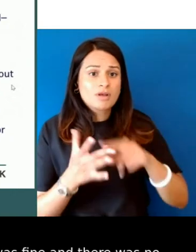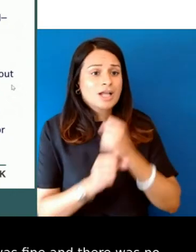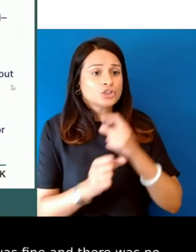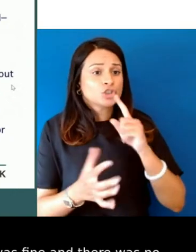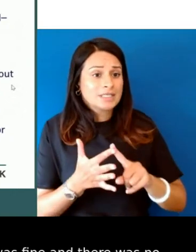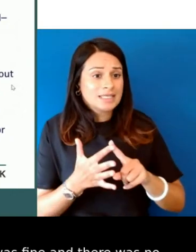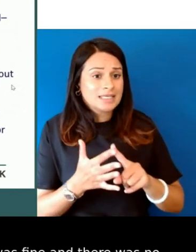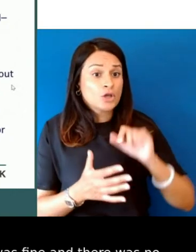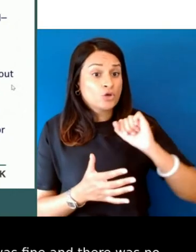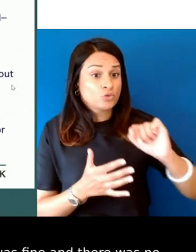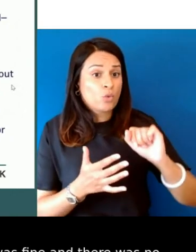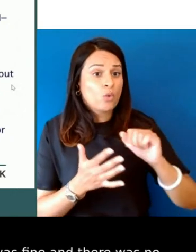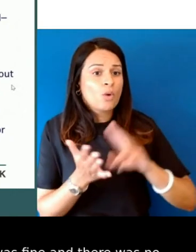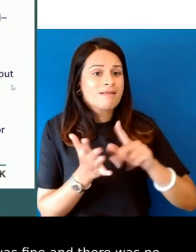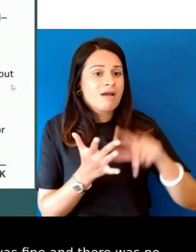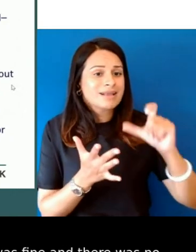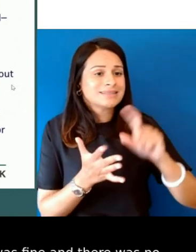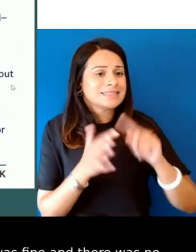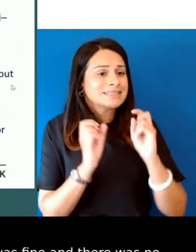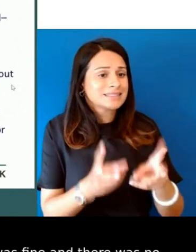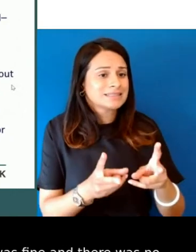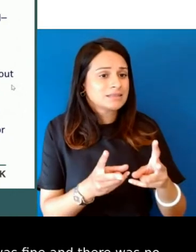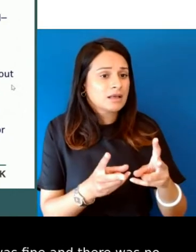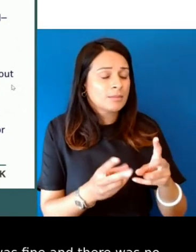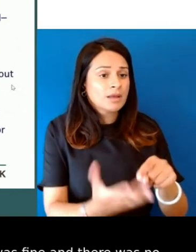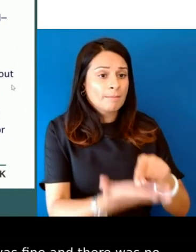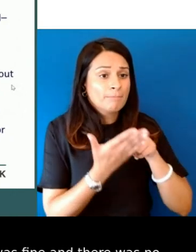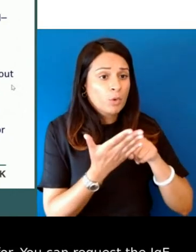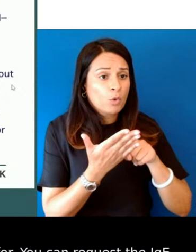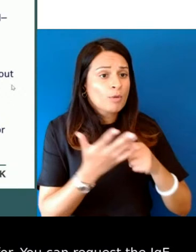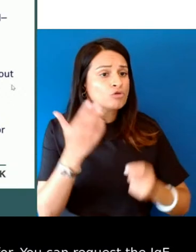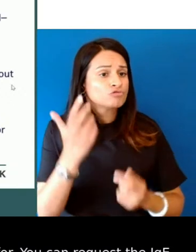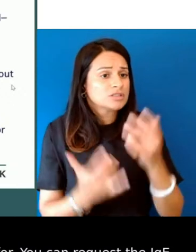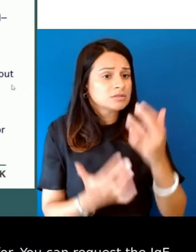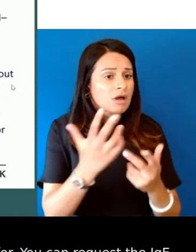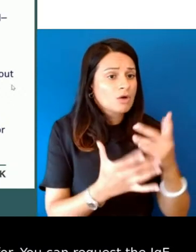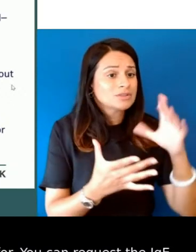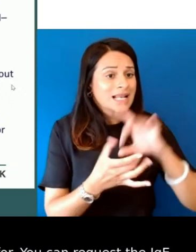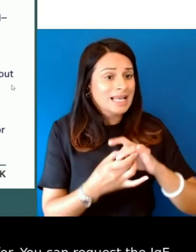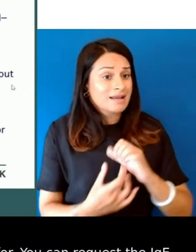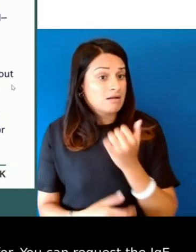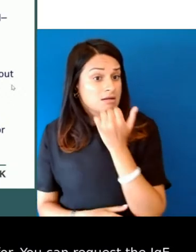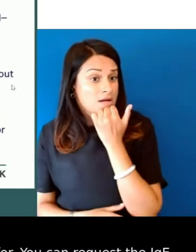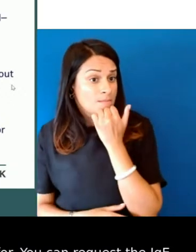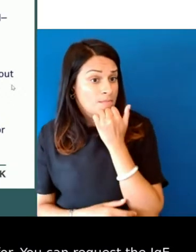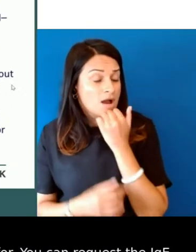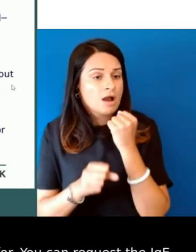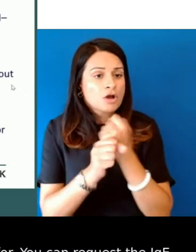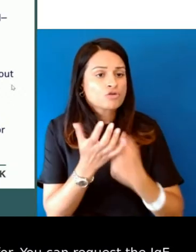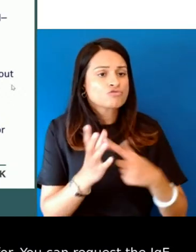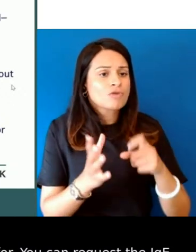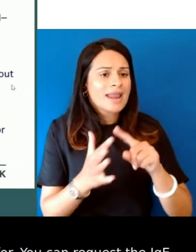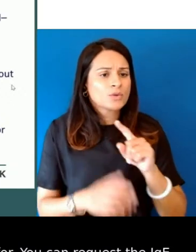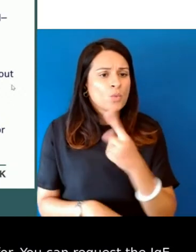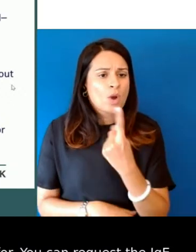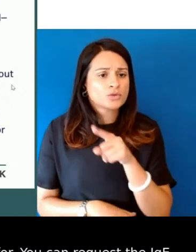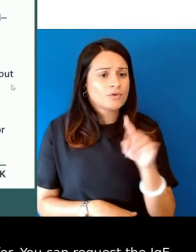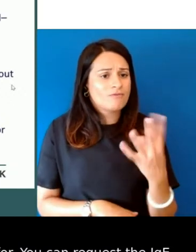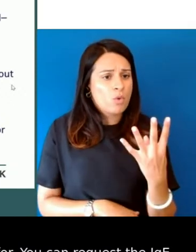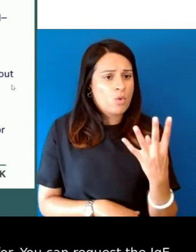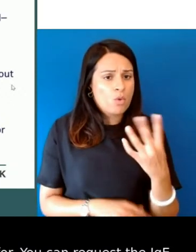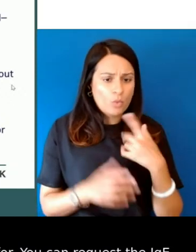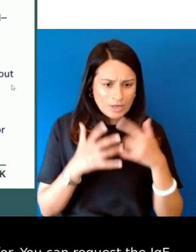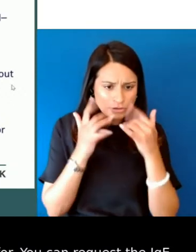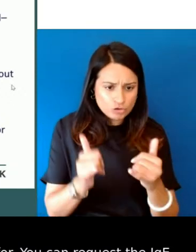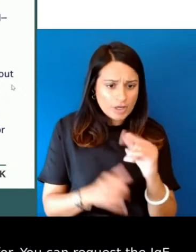you're able to it comes back as a number and as a grade one to four and all we're really looking at with is the number